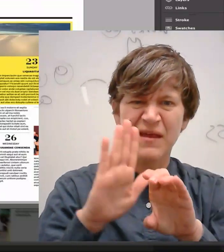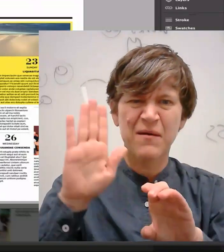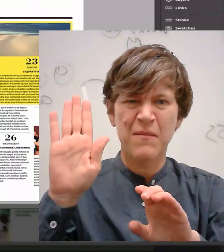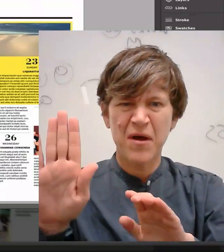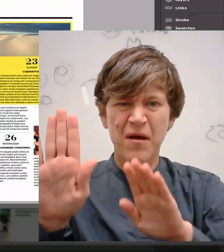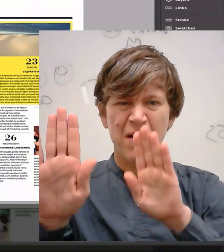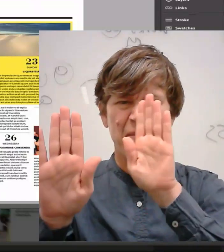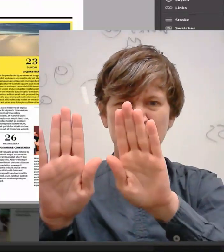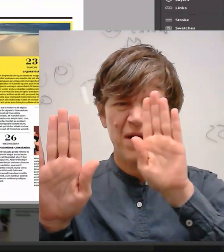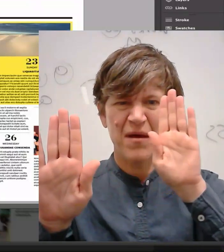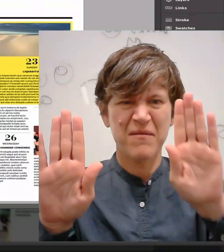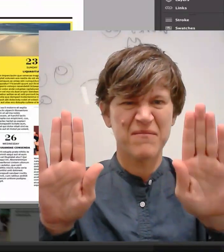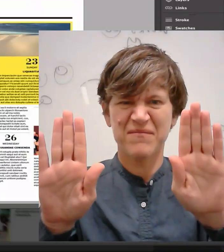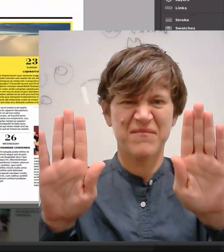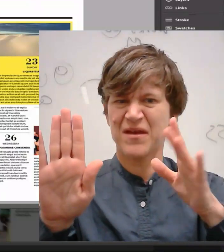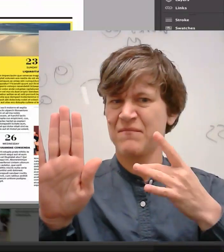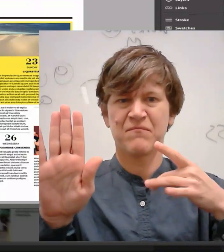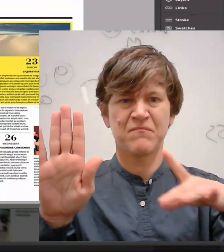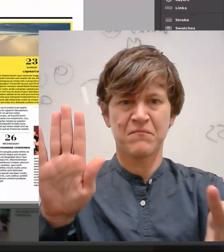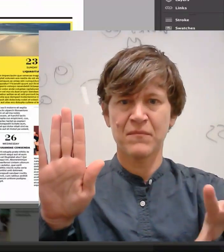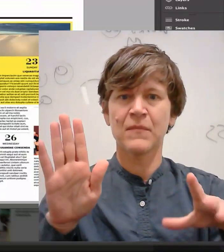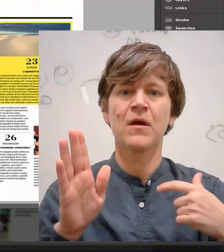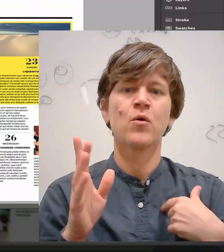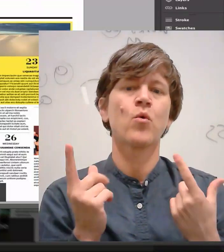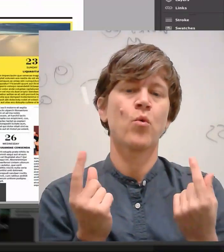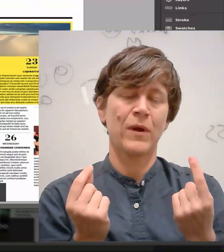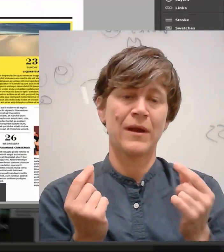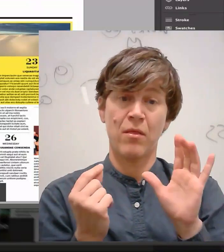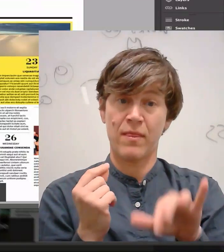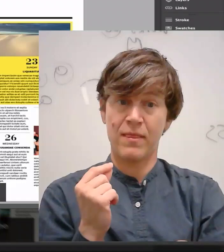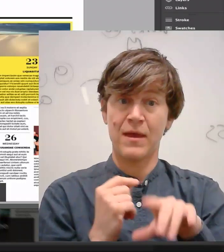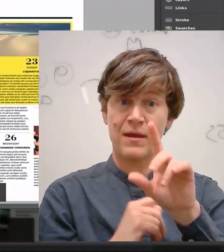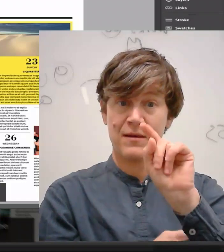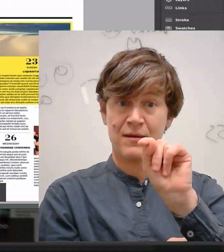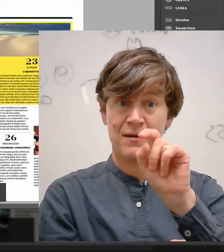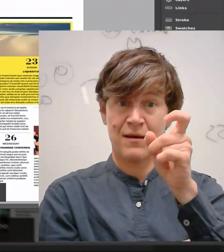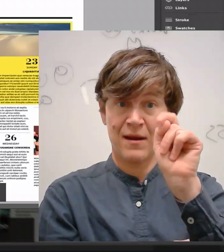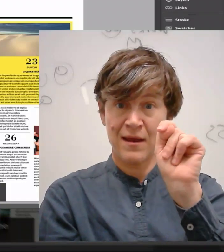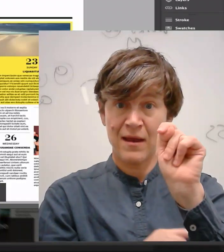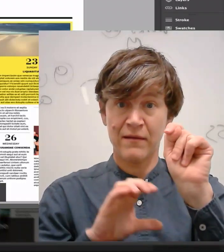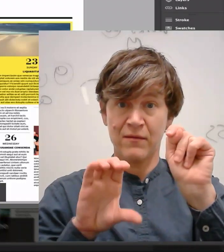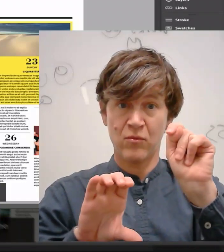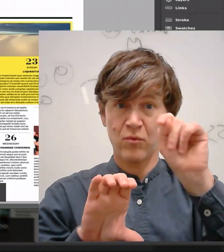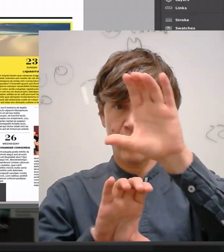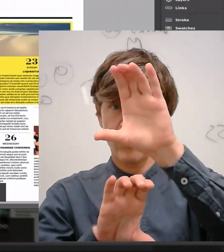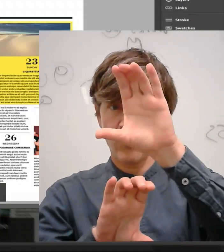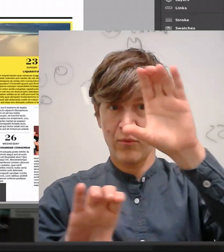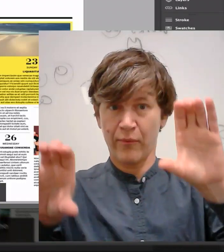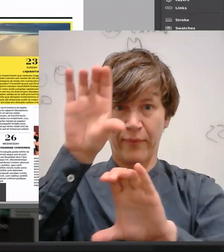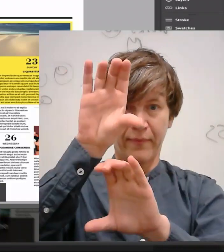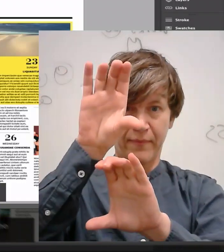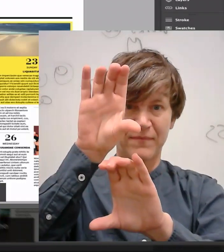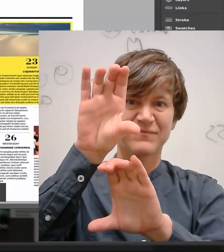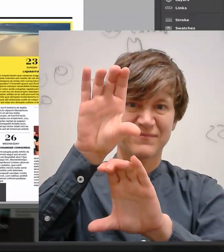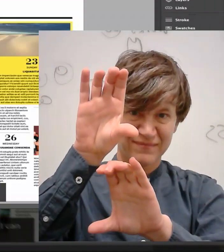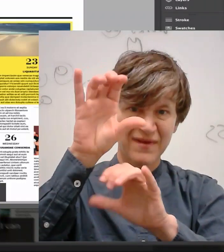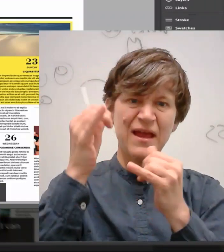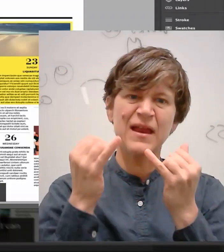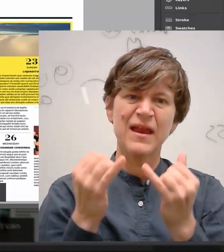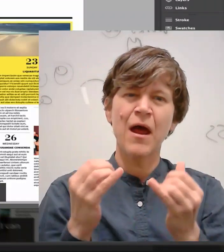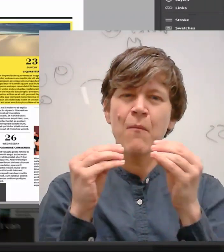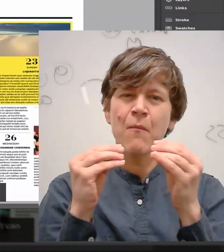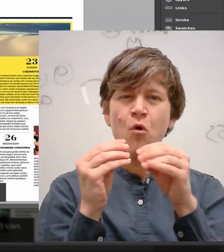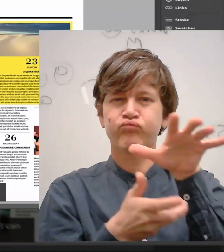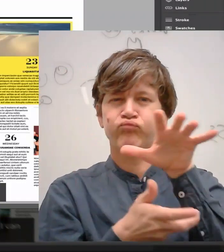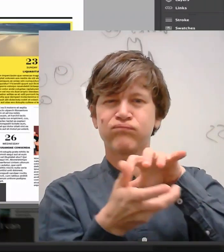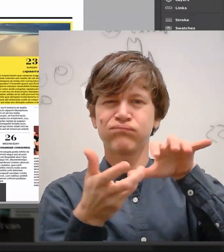uniform. So I'm going to select this text and switch the position of the text and the image.